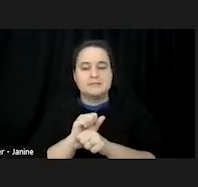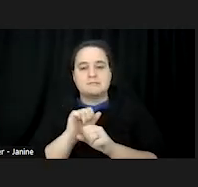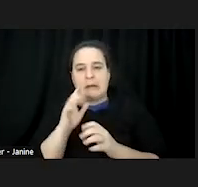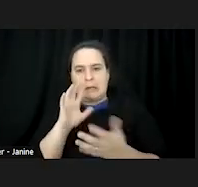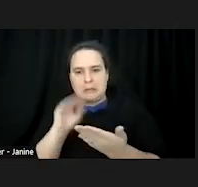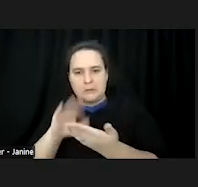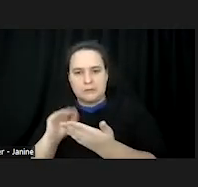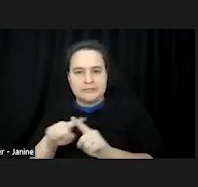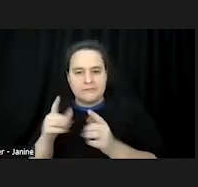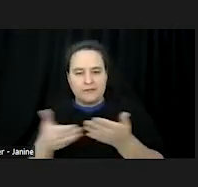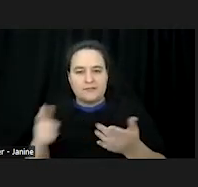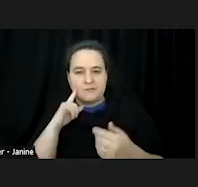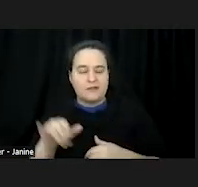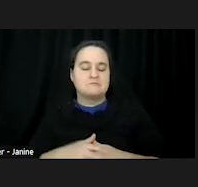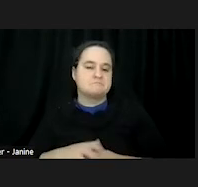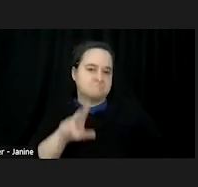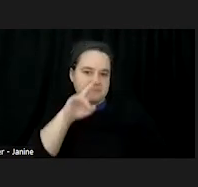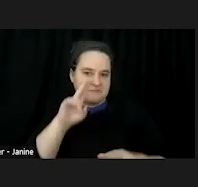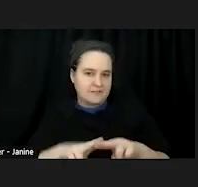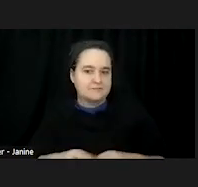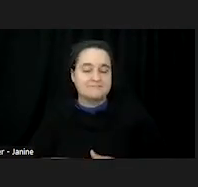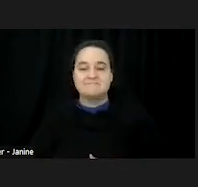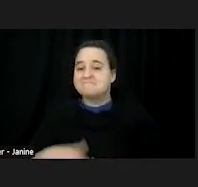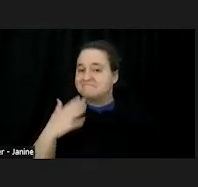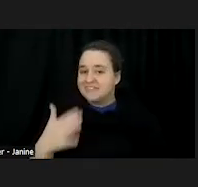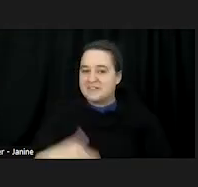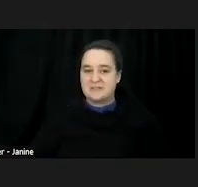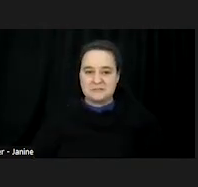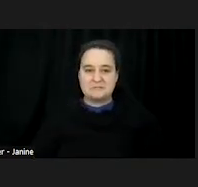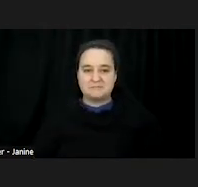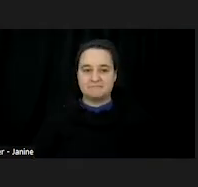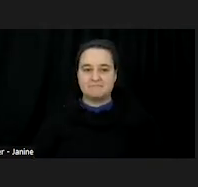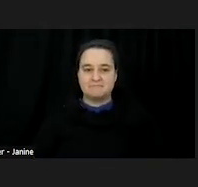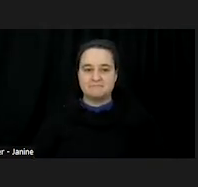all that, and yeah, it's been fun. Thank you.